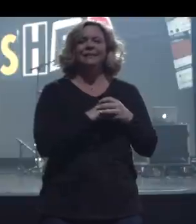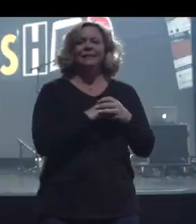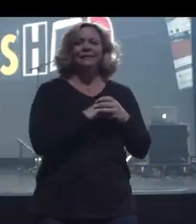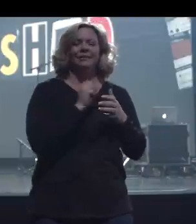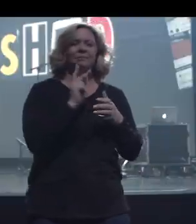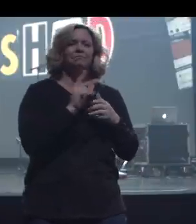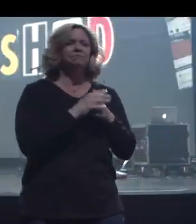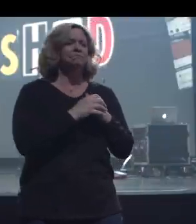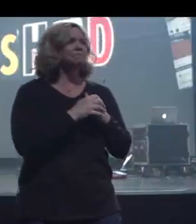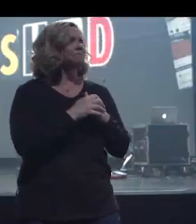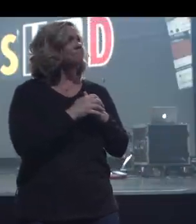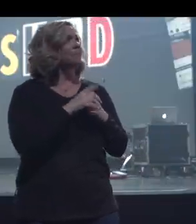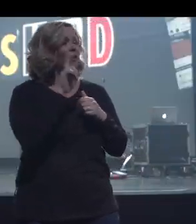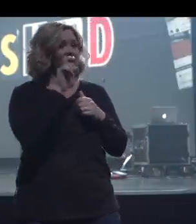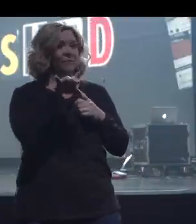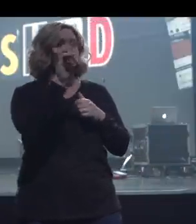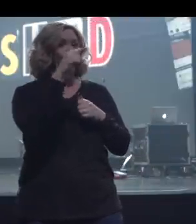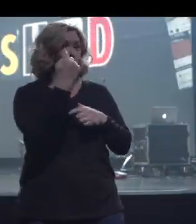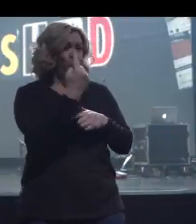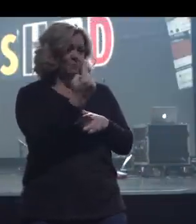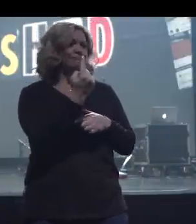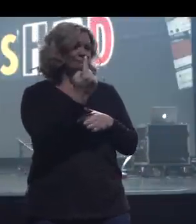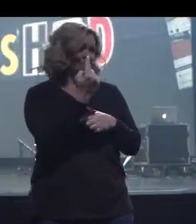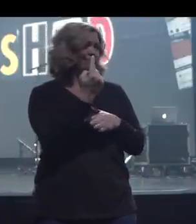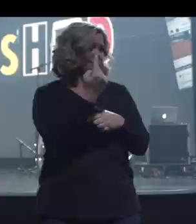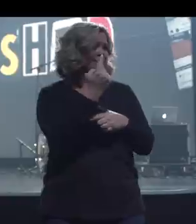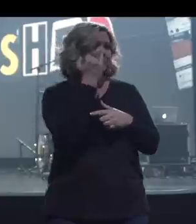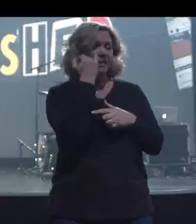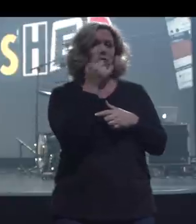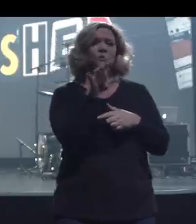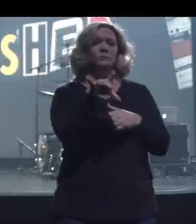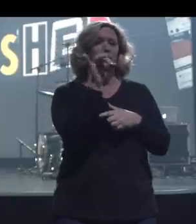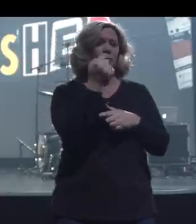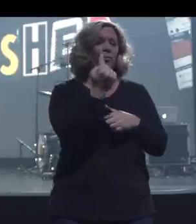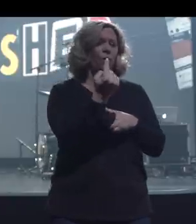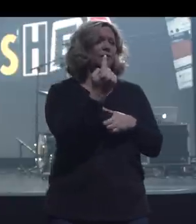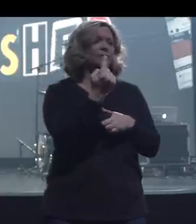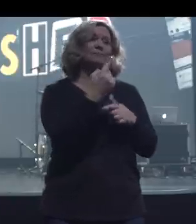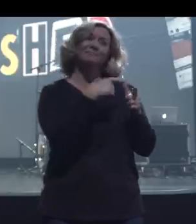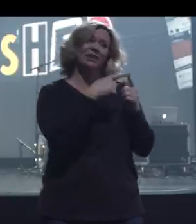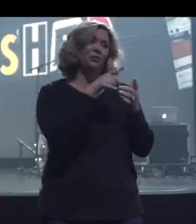say. You have to pick one. If you just pick one, you're a wimp.